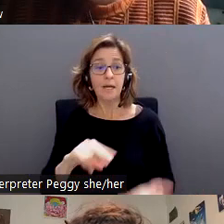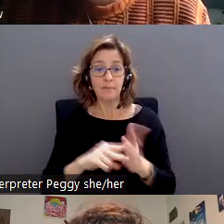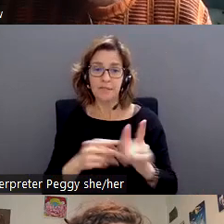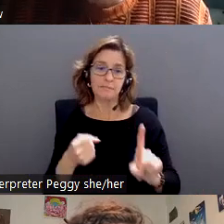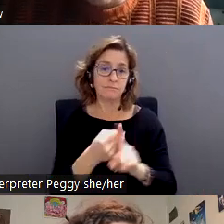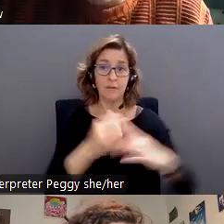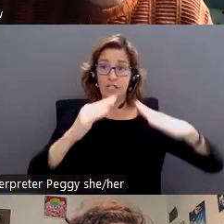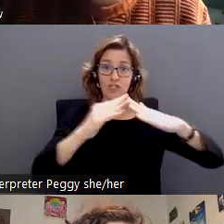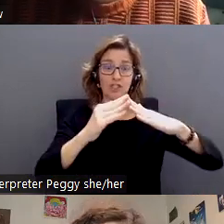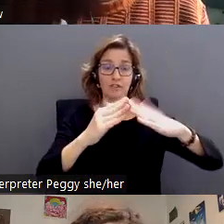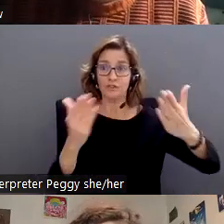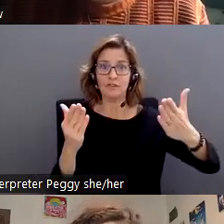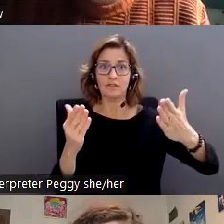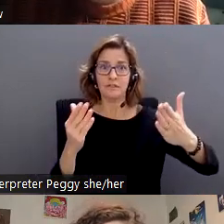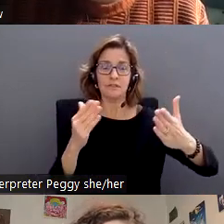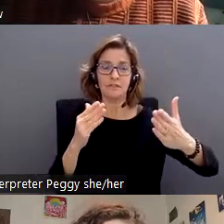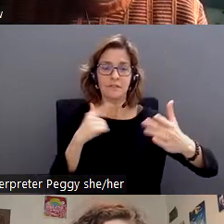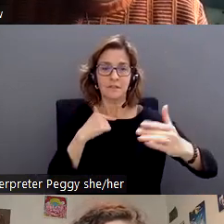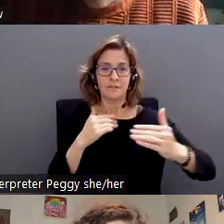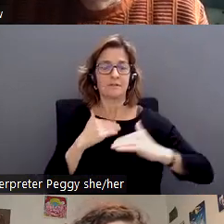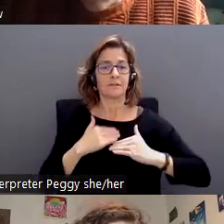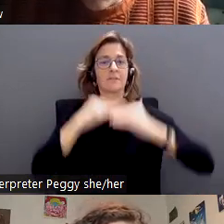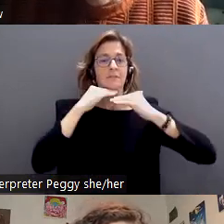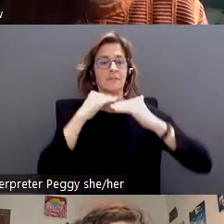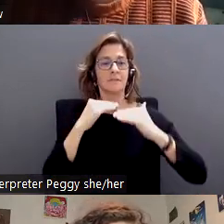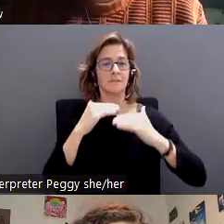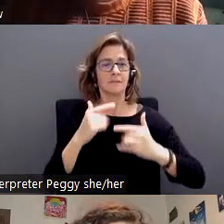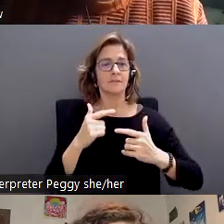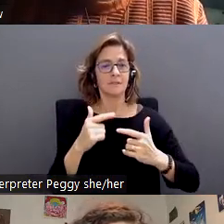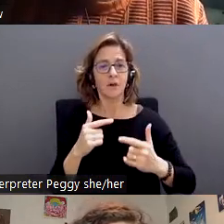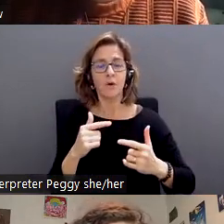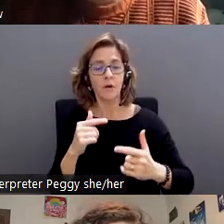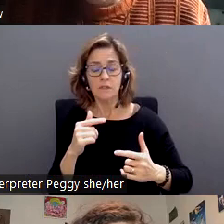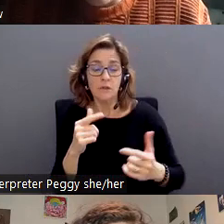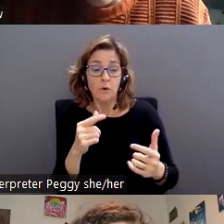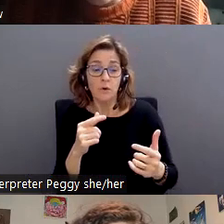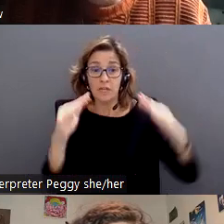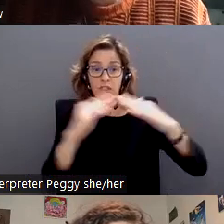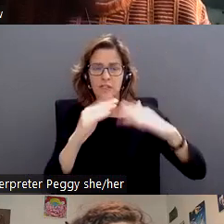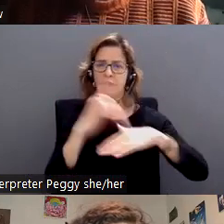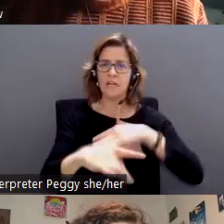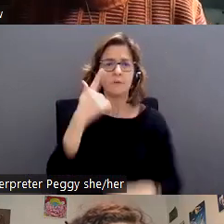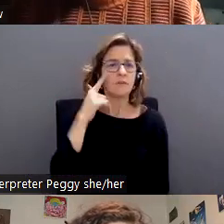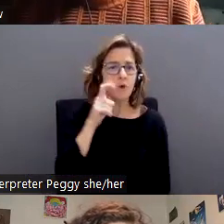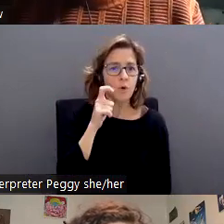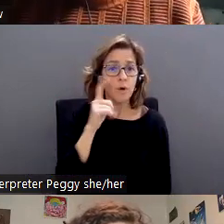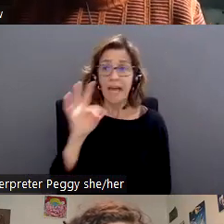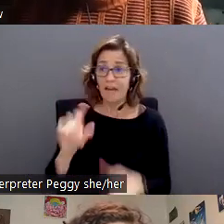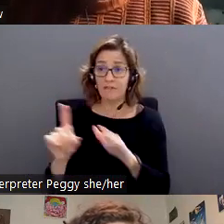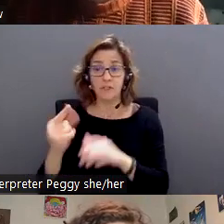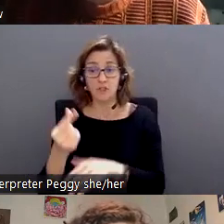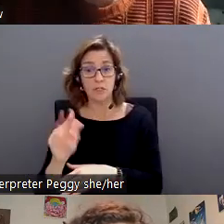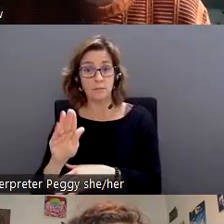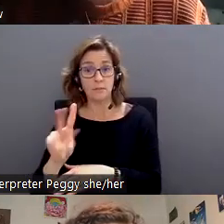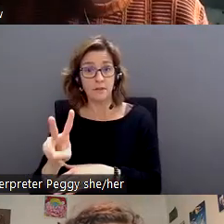terms of who can even access shelters, who's fleeing gender-based violence.